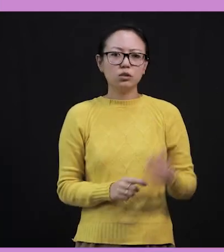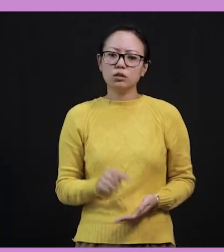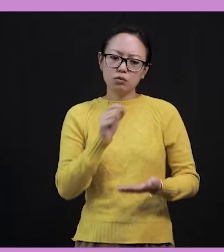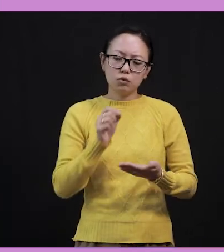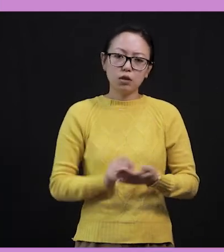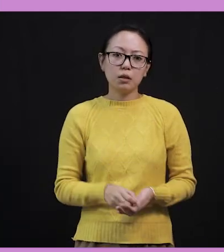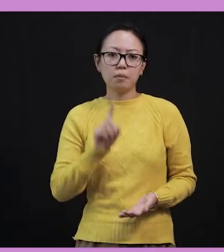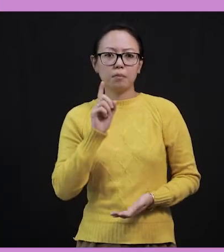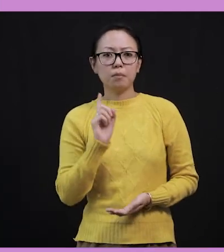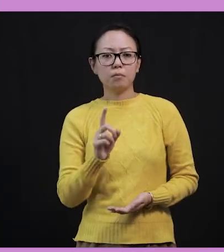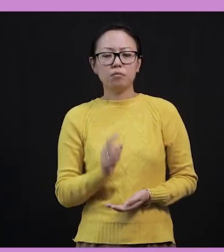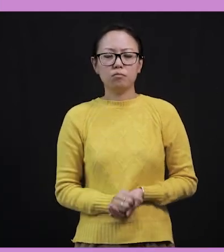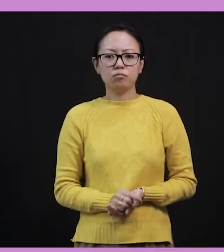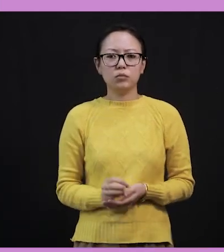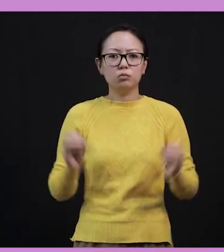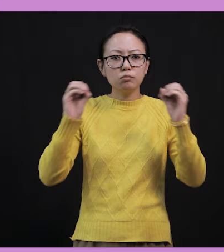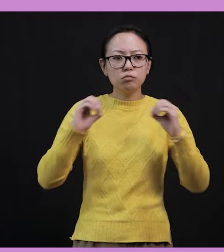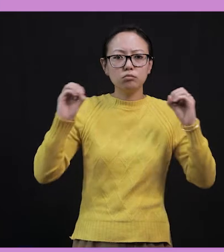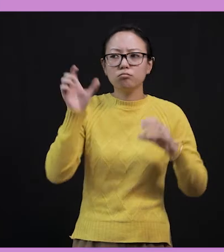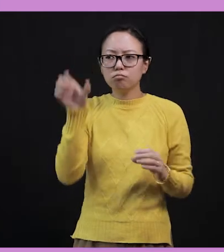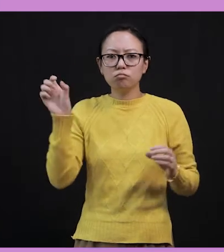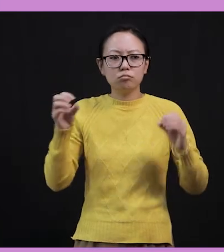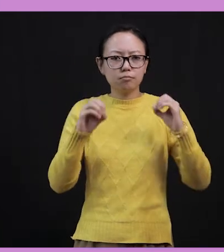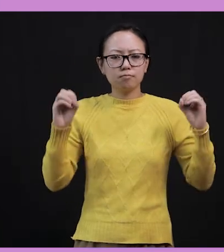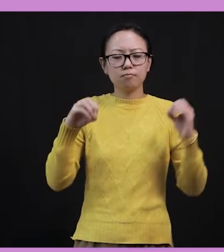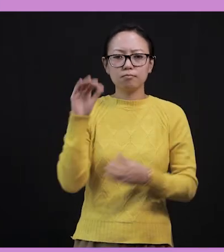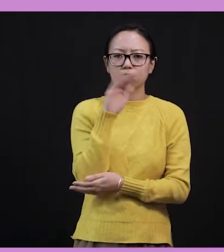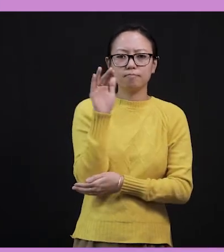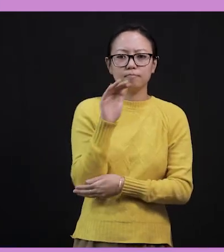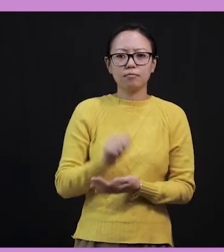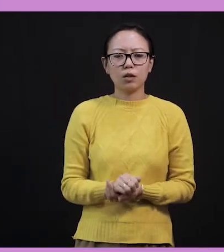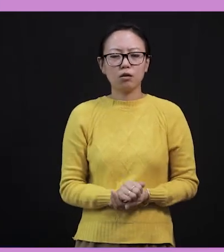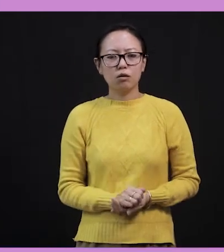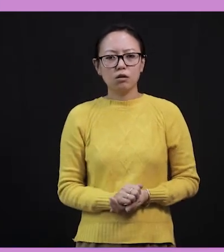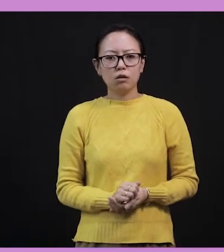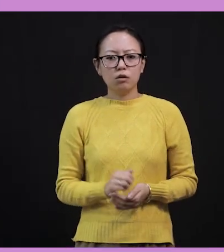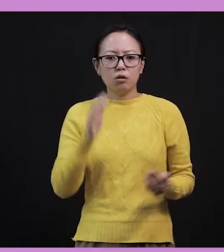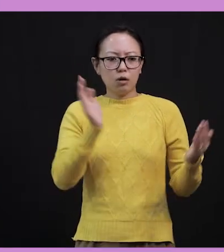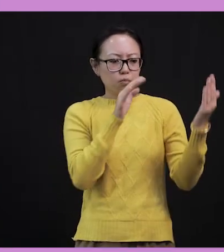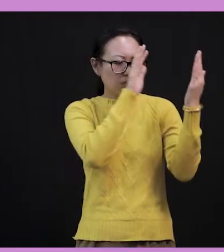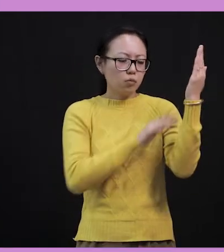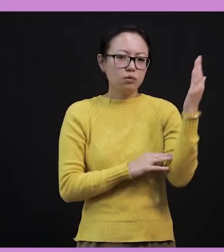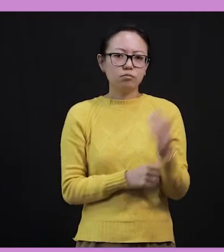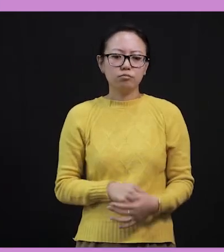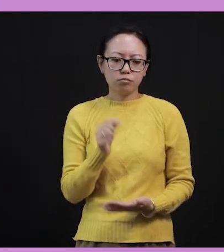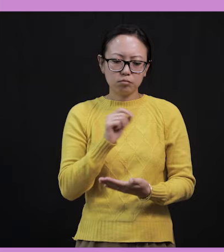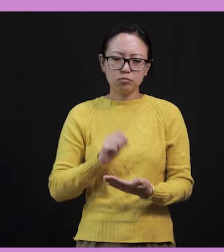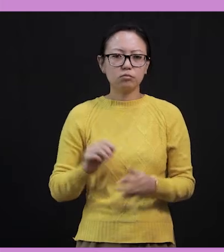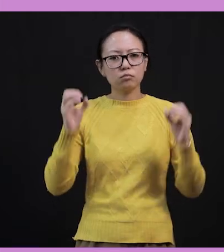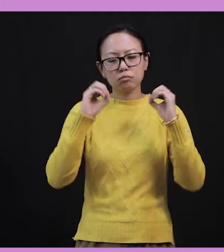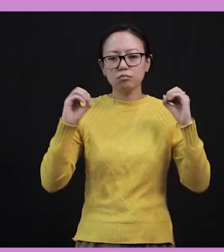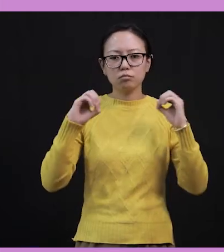But nobody writes about a snake. So maybe it's something interesting that we are going to find,